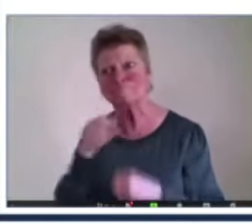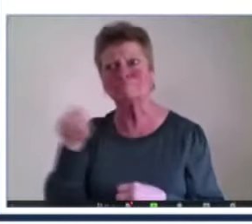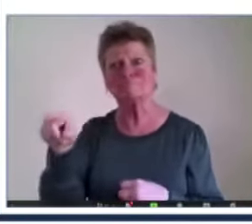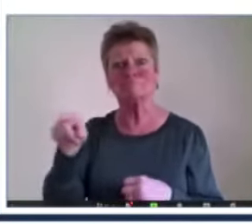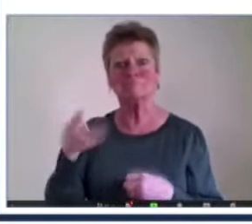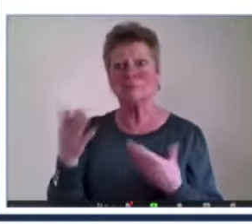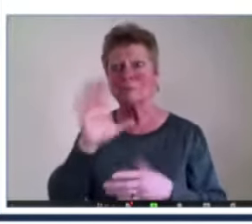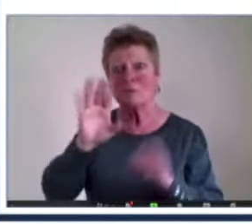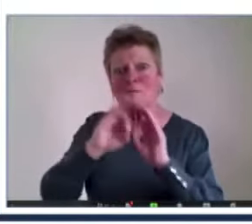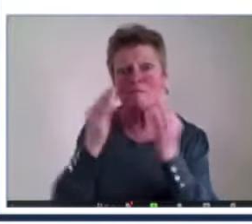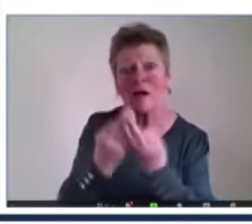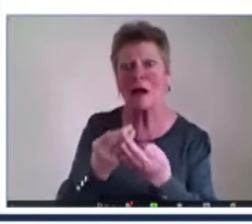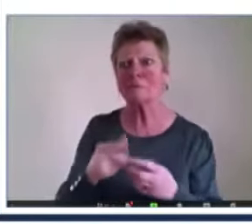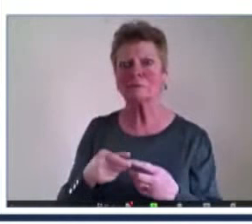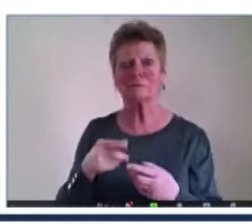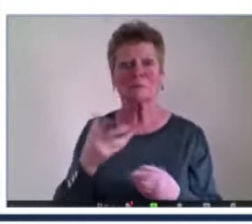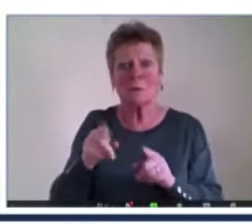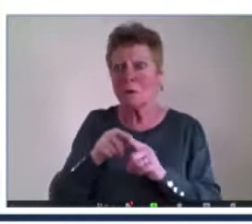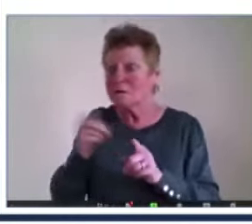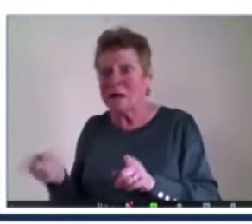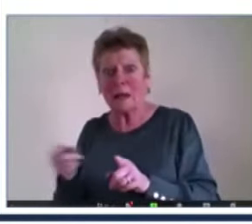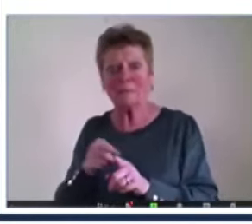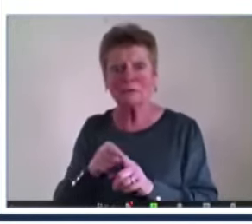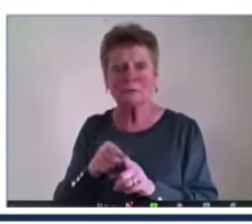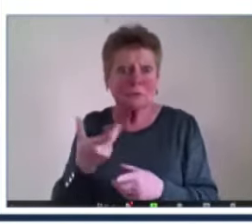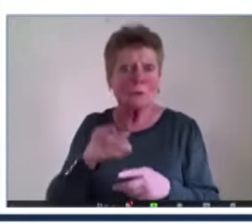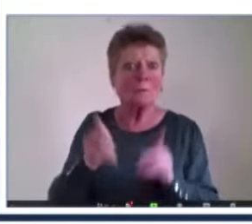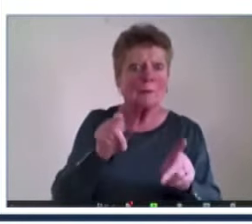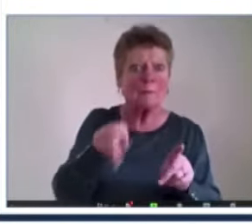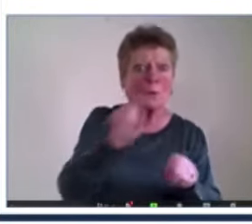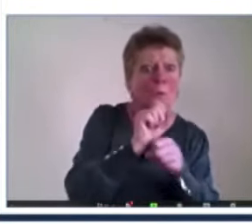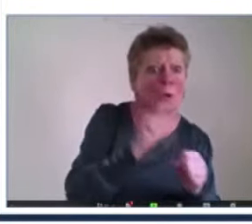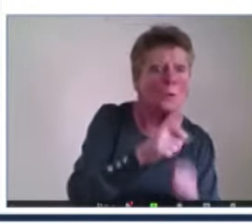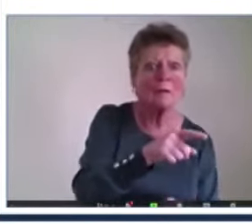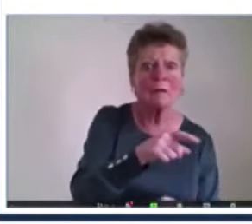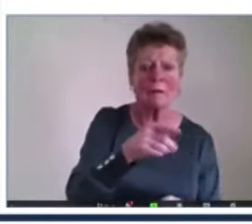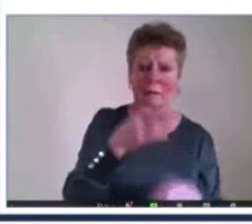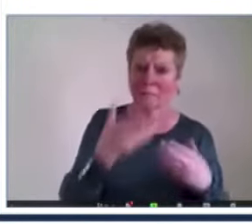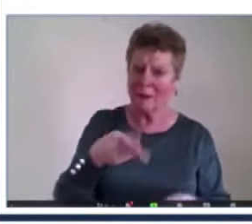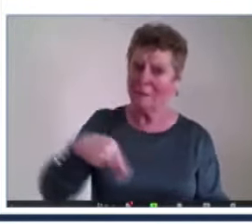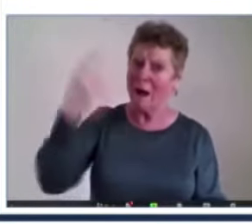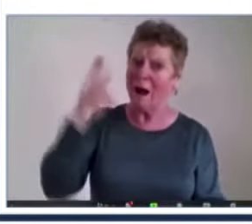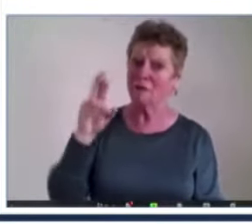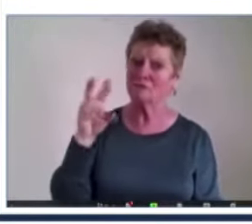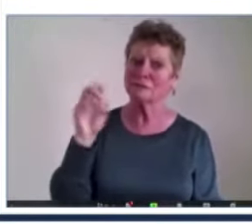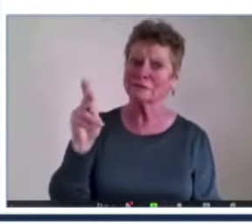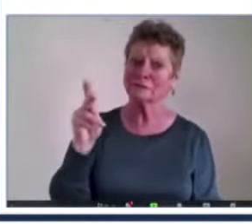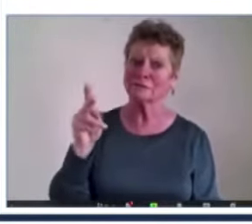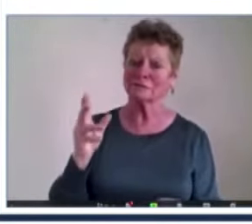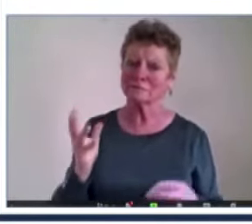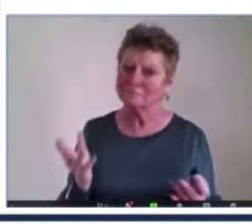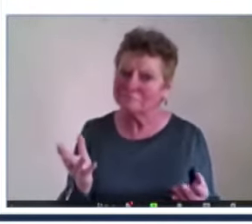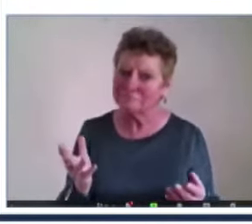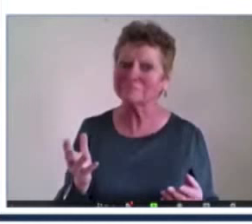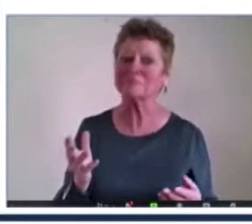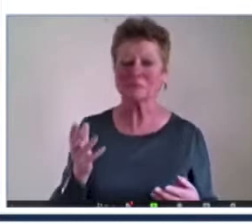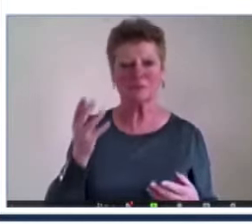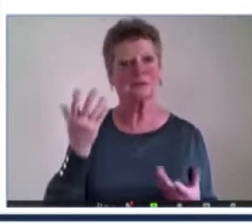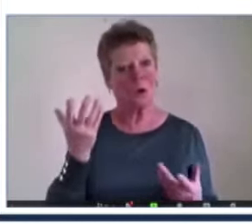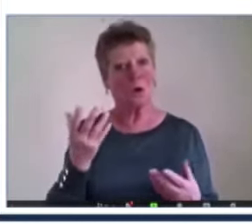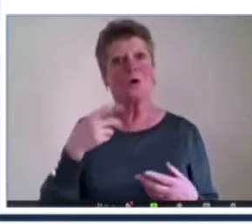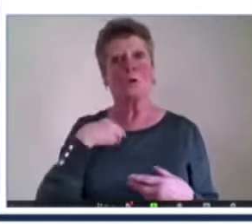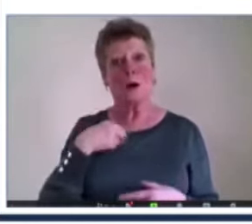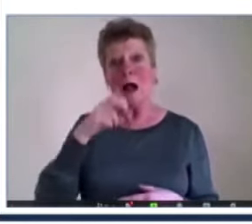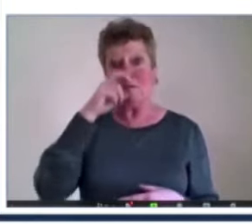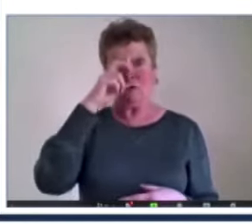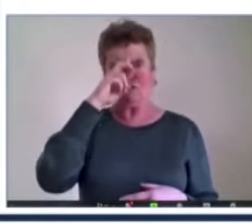you don't even know, but they're your neighbors or your coworkers, may still be very high. And that's why restrictions will stay in